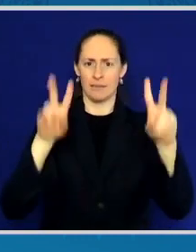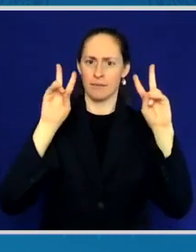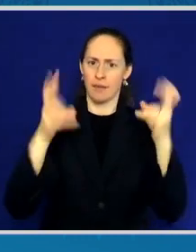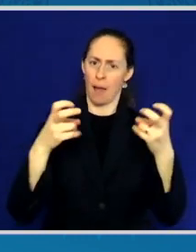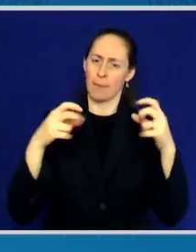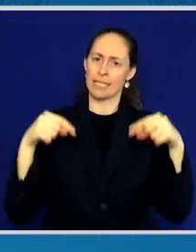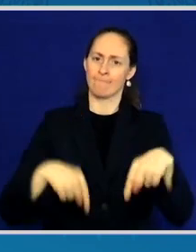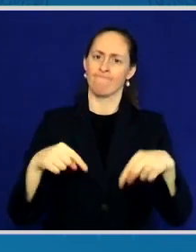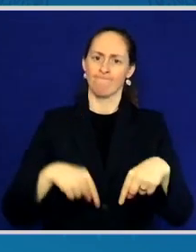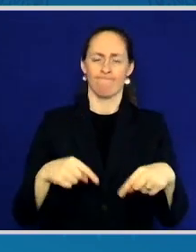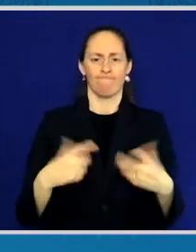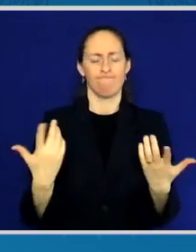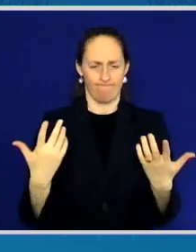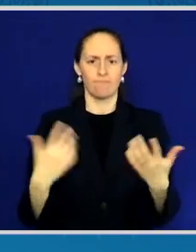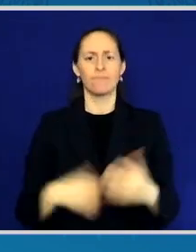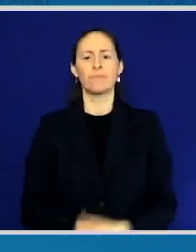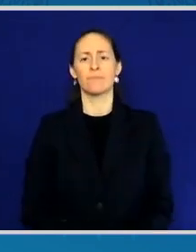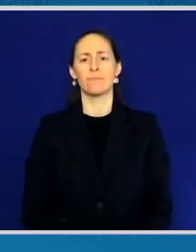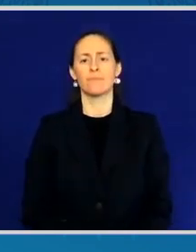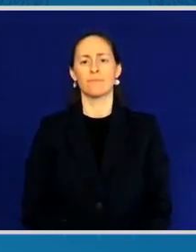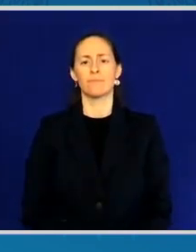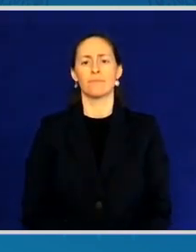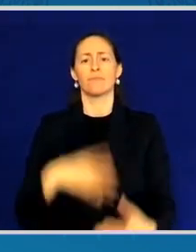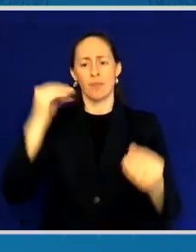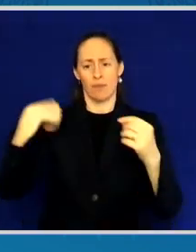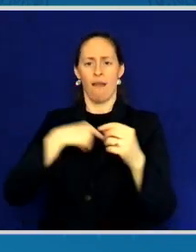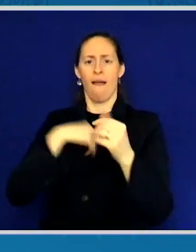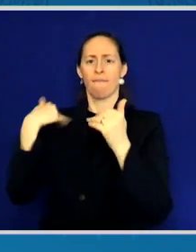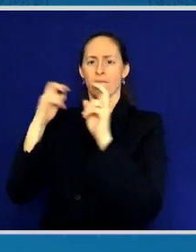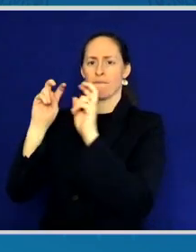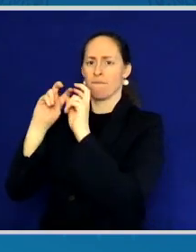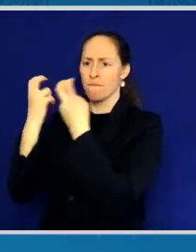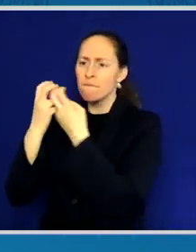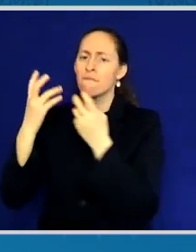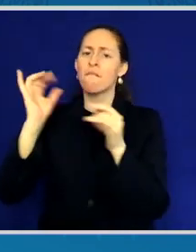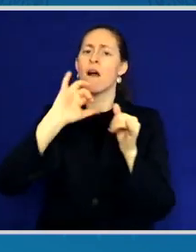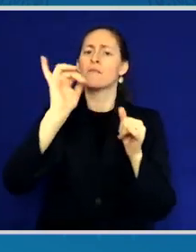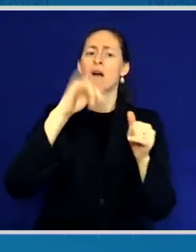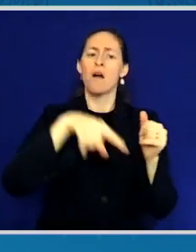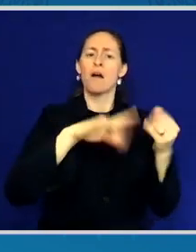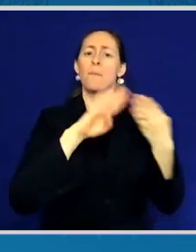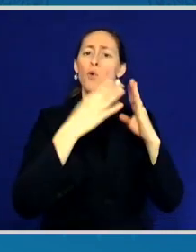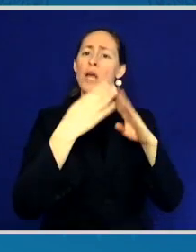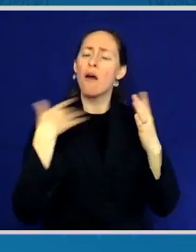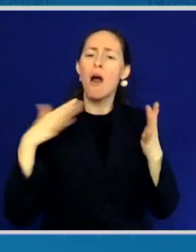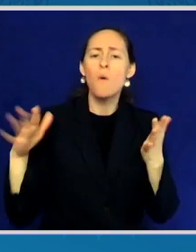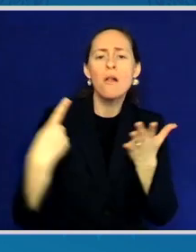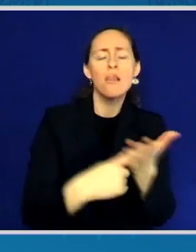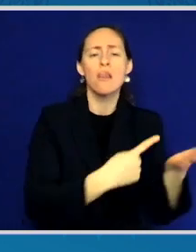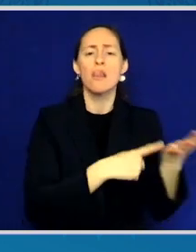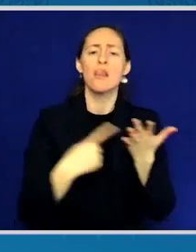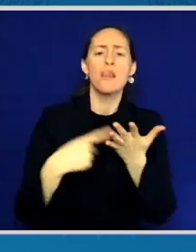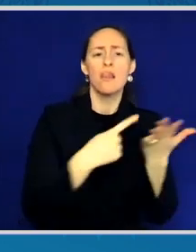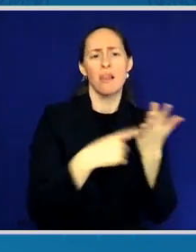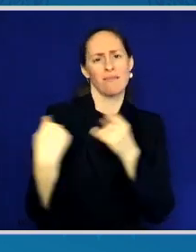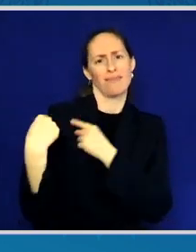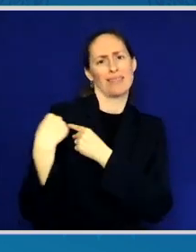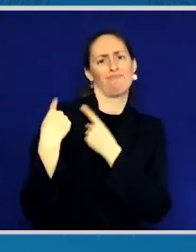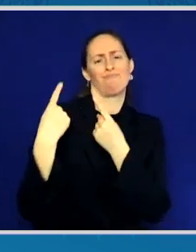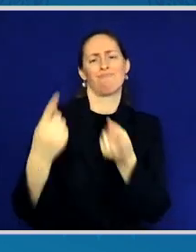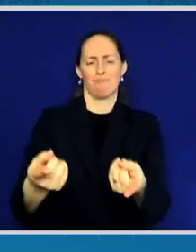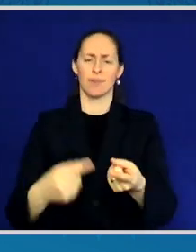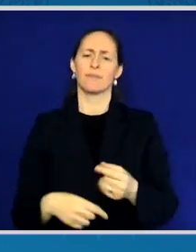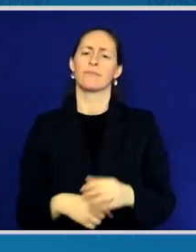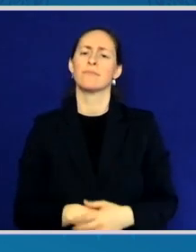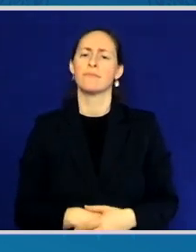focus for us at the Chamber and really throughout the community over the past 5+ years. What we know is what we're talking about. When